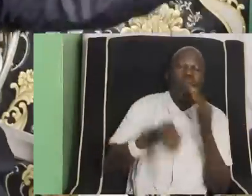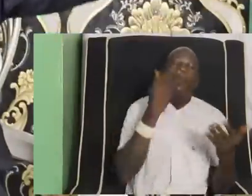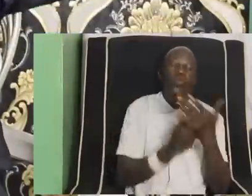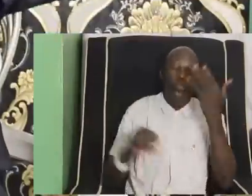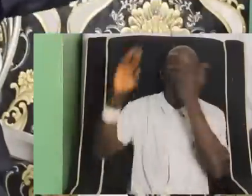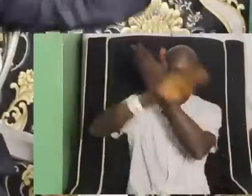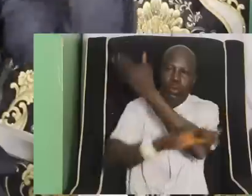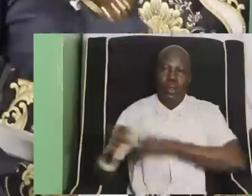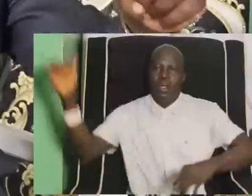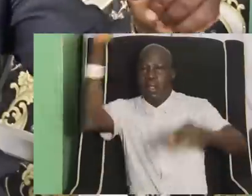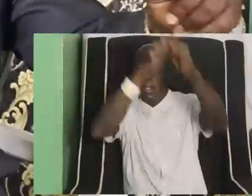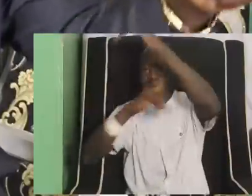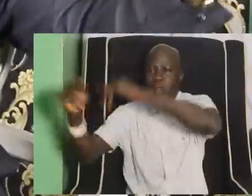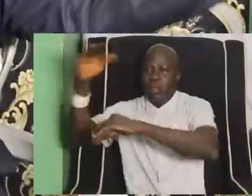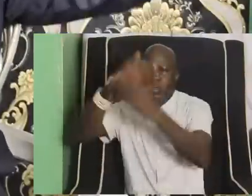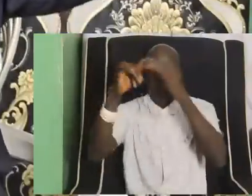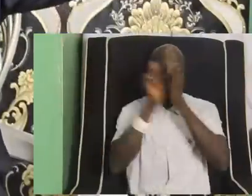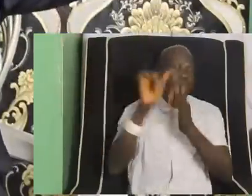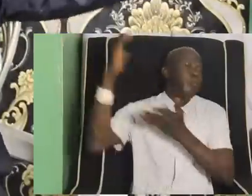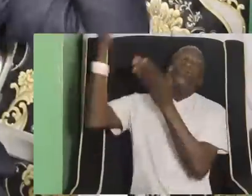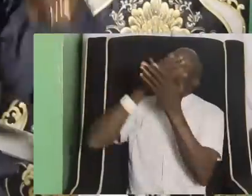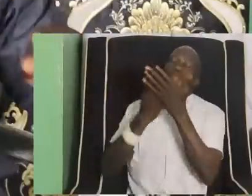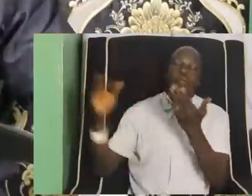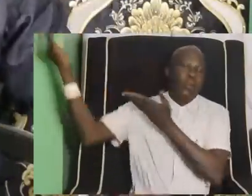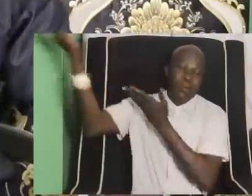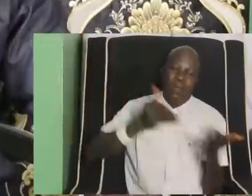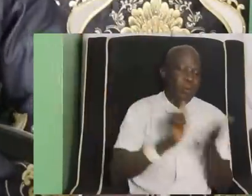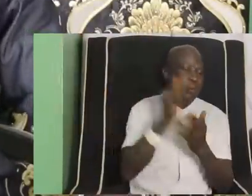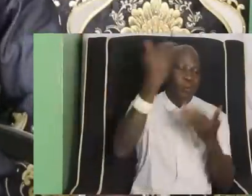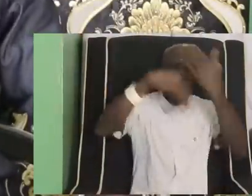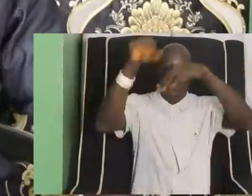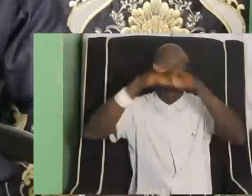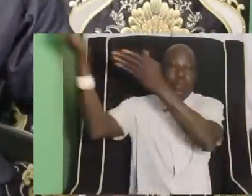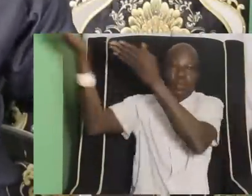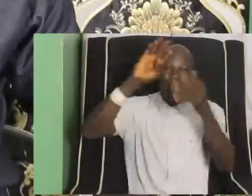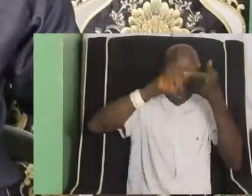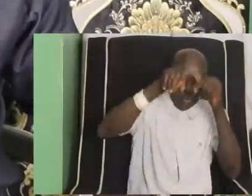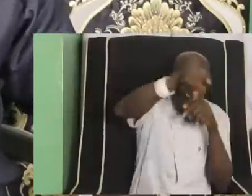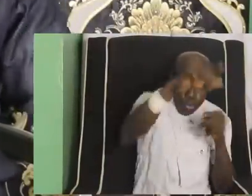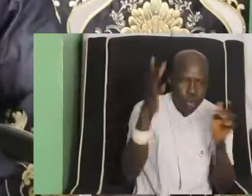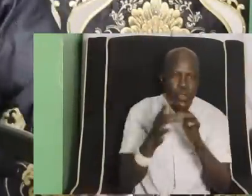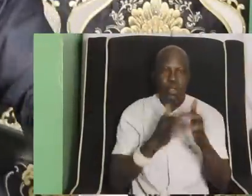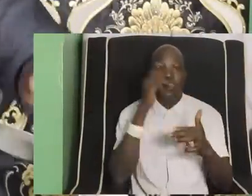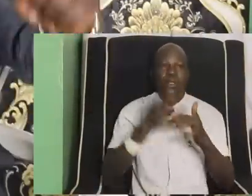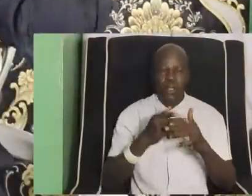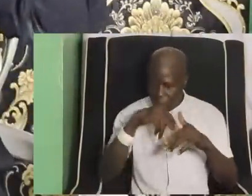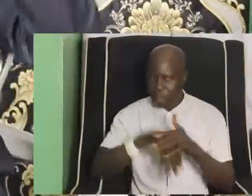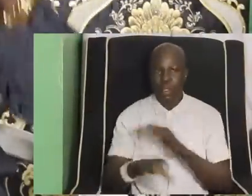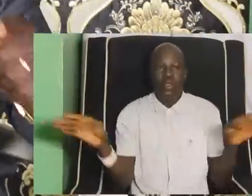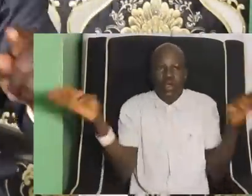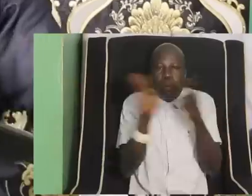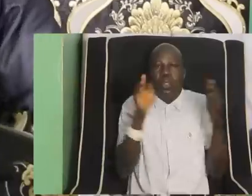from heaven, Olorun fa ode orun o, goodness from heaven, Olorun fa ode orun o, goodness from heaven, o ma pade olowo loruko Jesu, hand them over to you in Jesus, na o ma